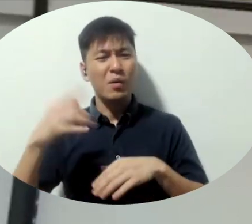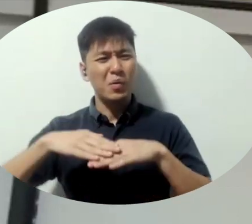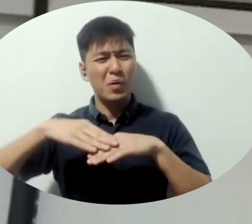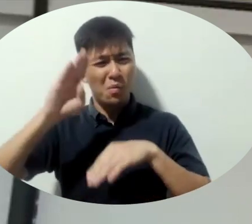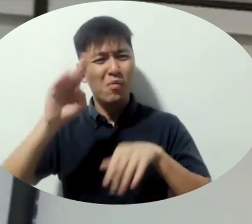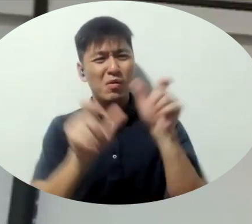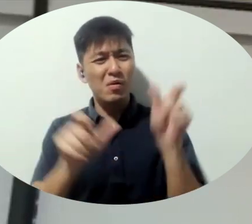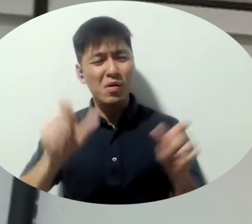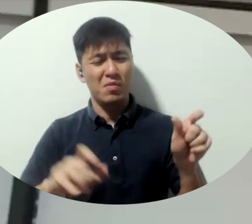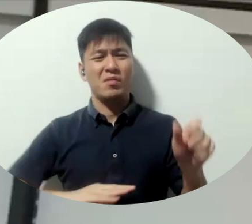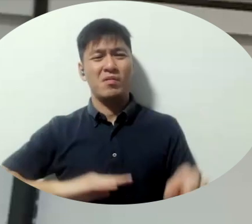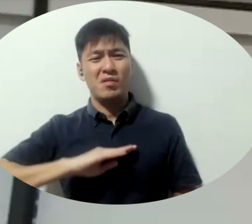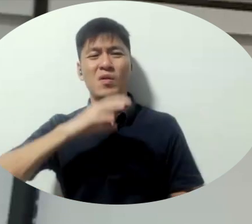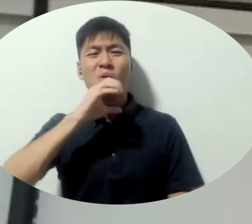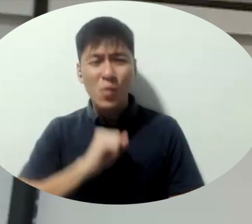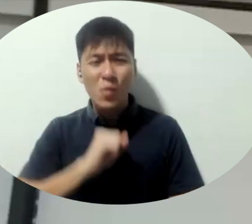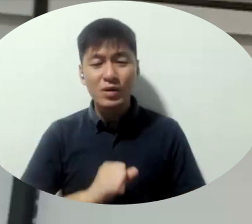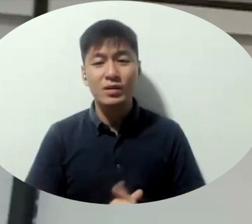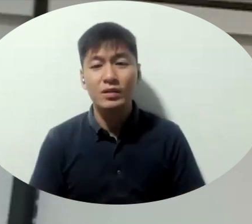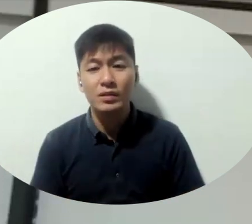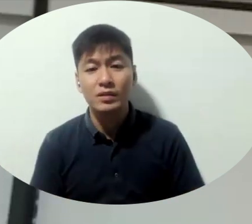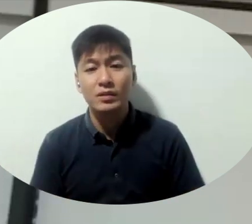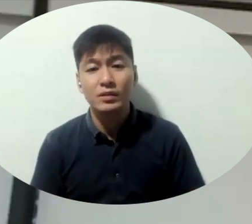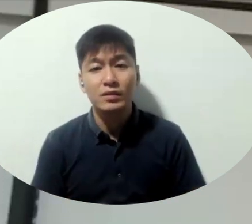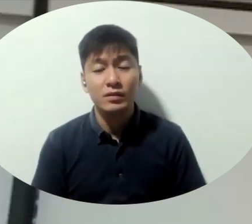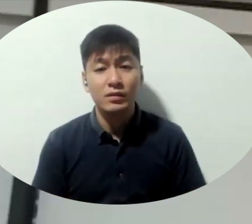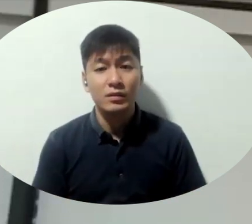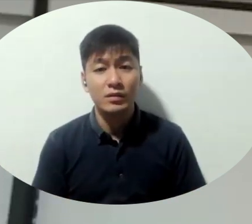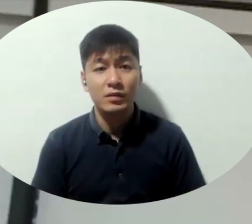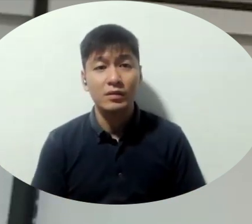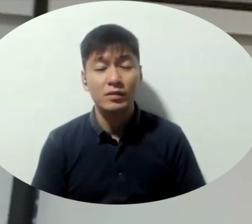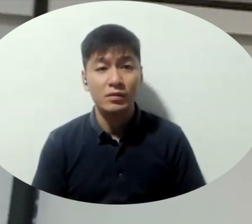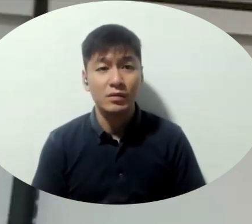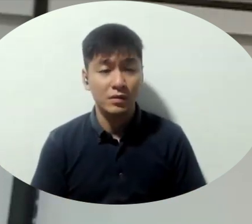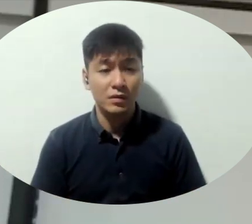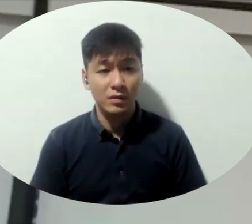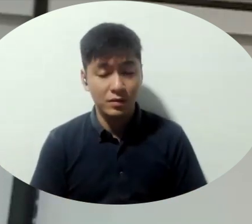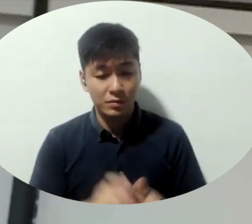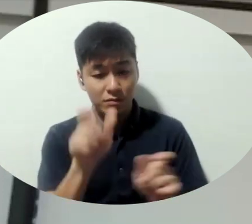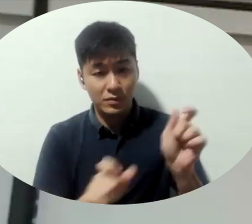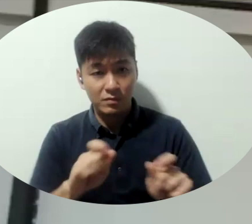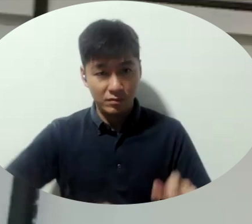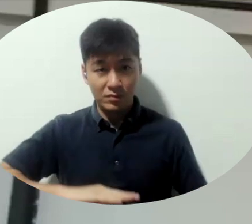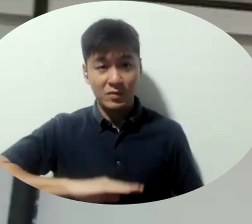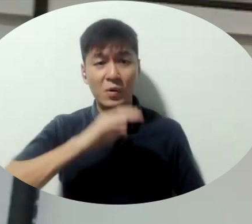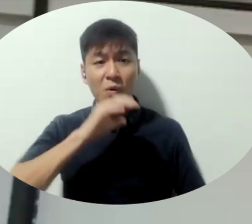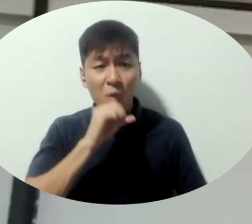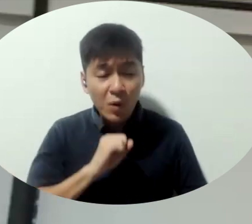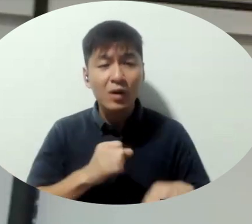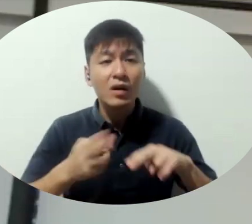demographics, and people living longer due to medical technology, that in fact,